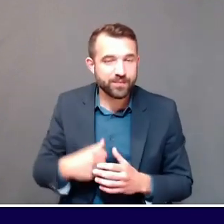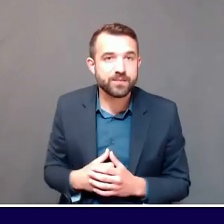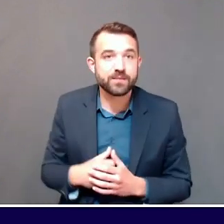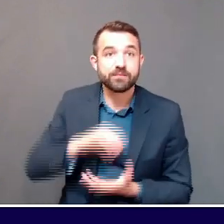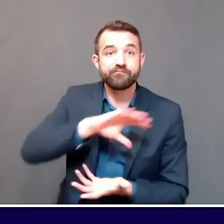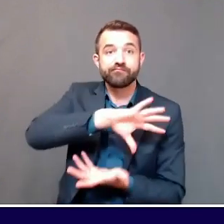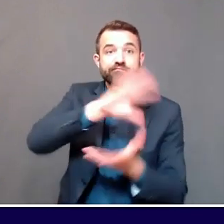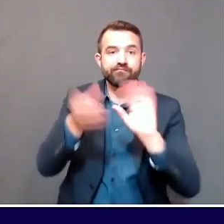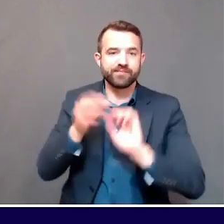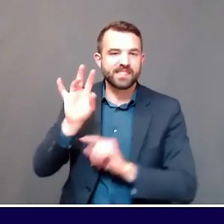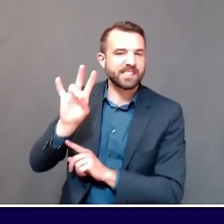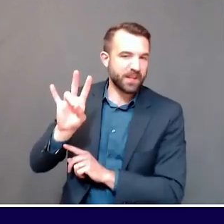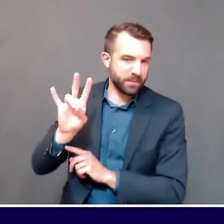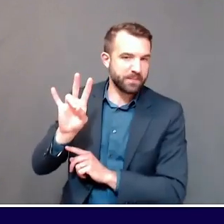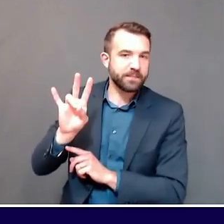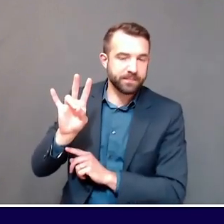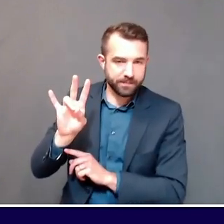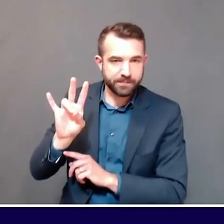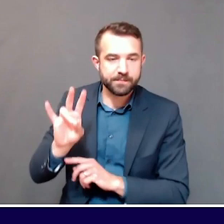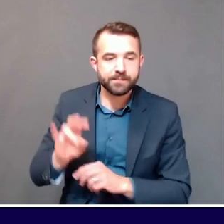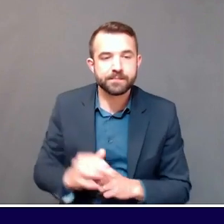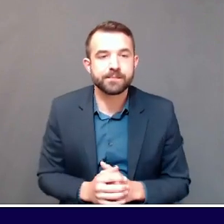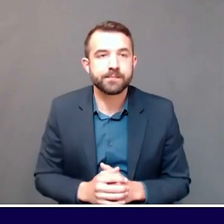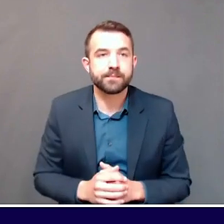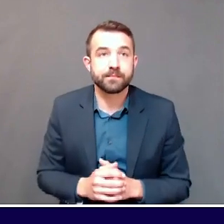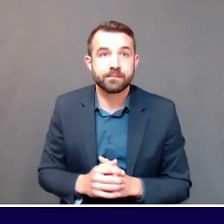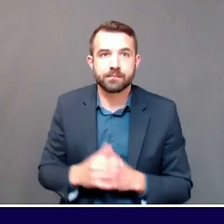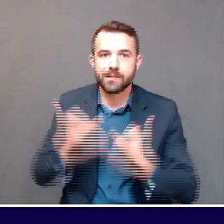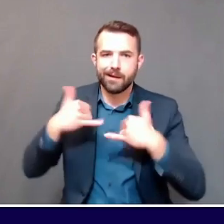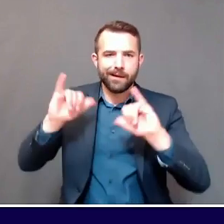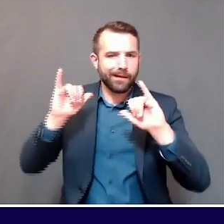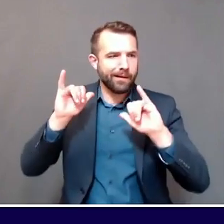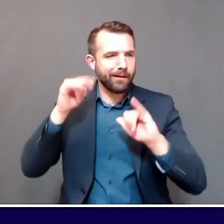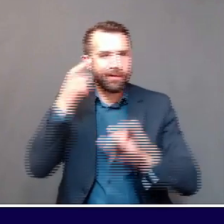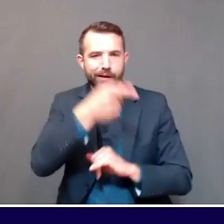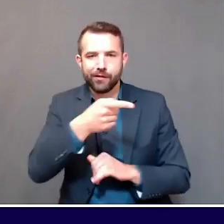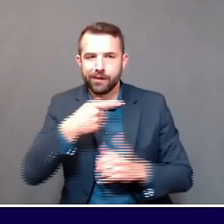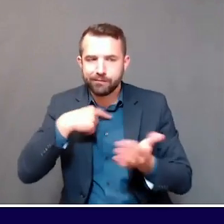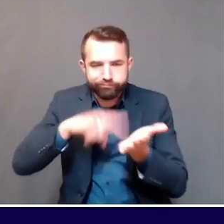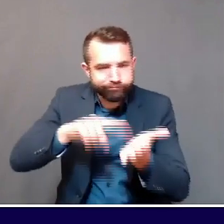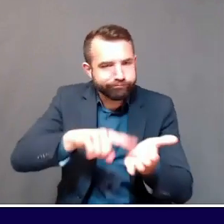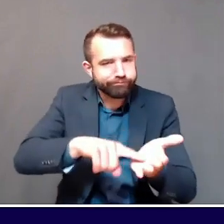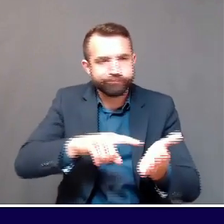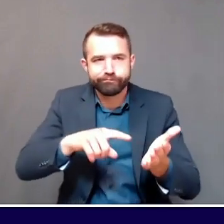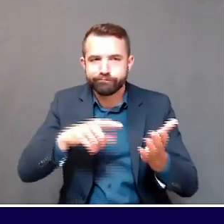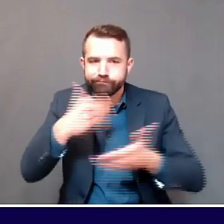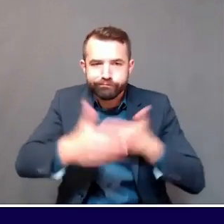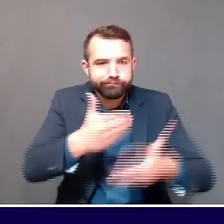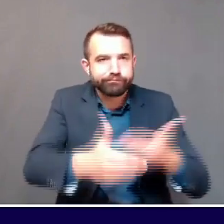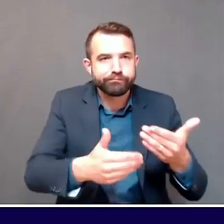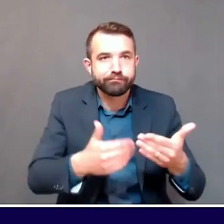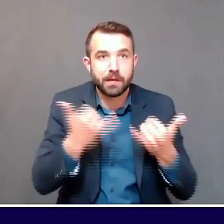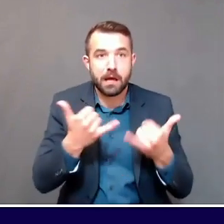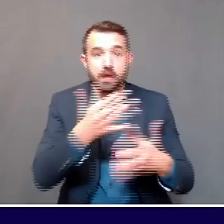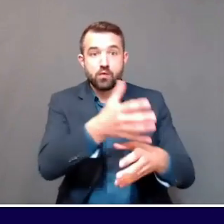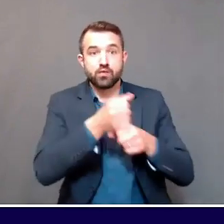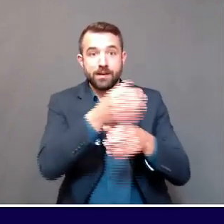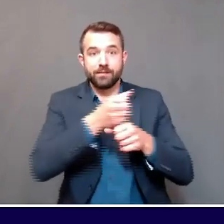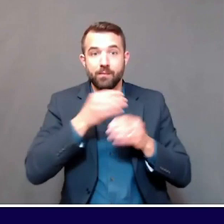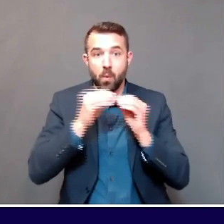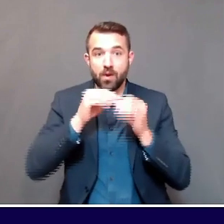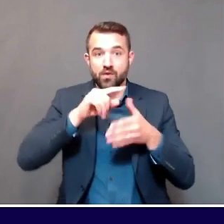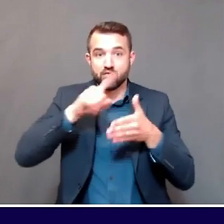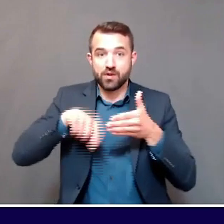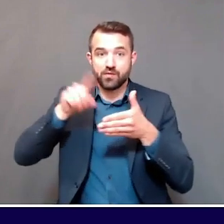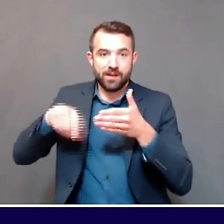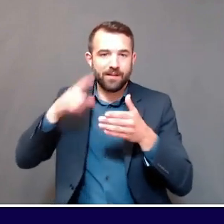7 cases. Our investigation there is underway, including starting to receive results of universal testing that was done at